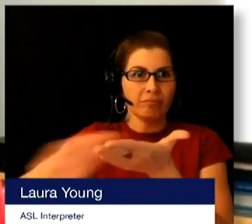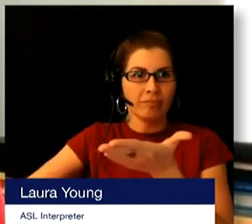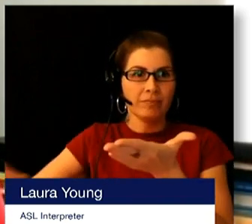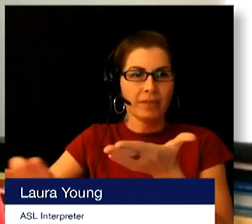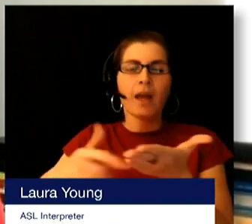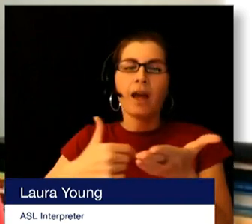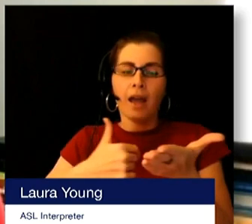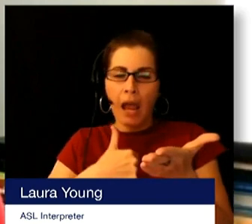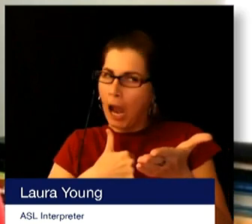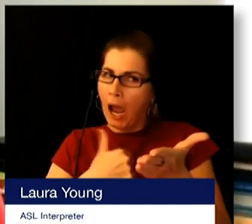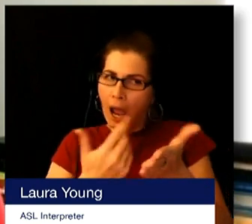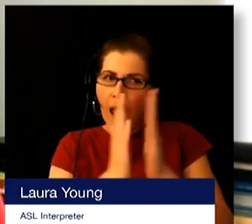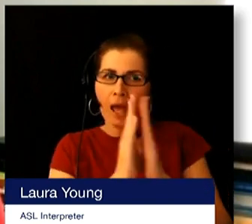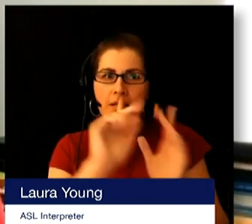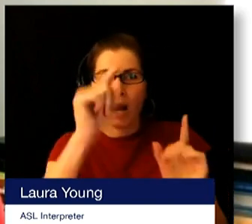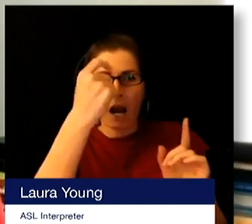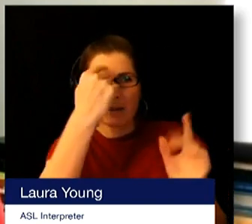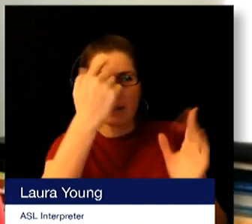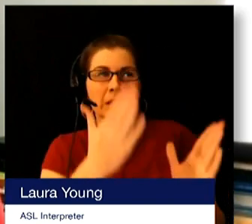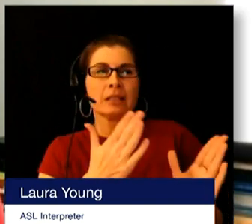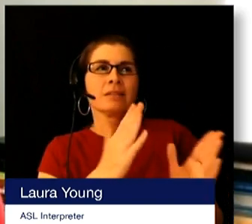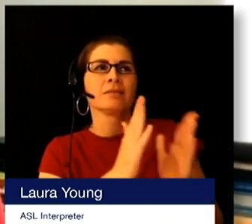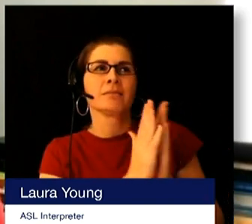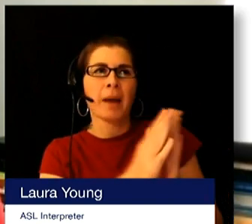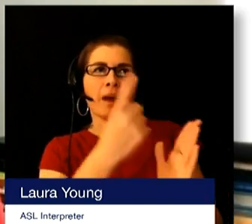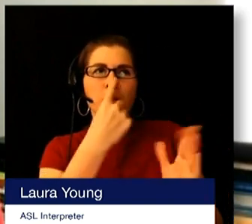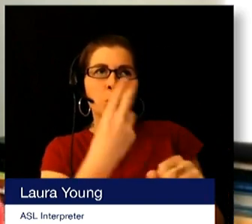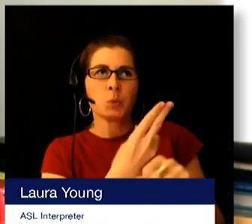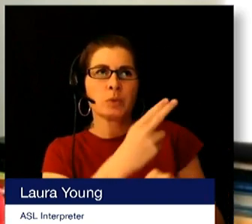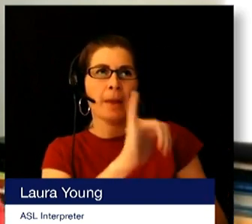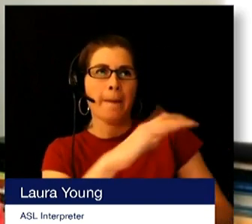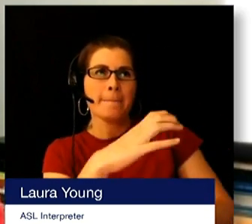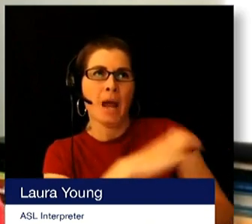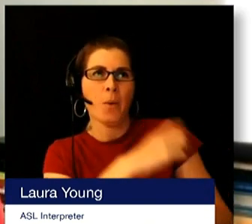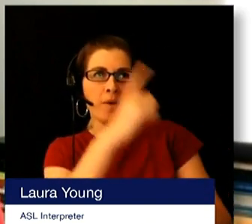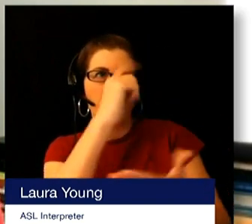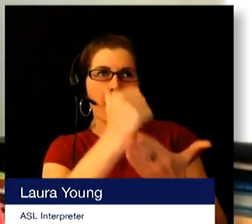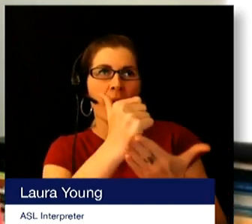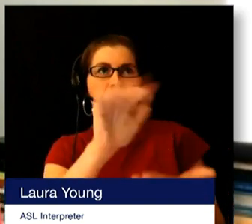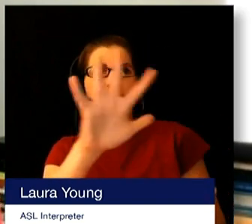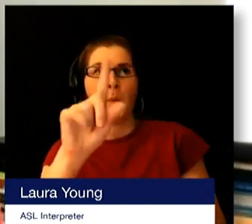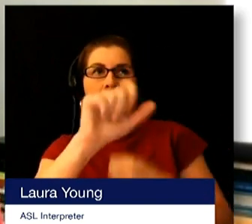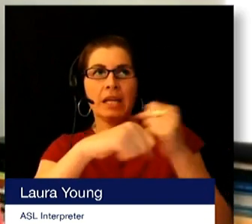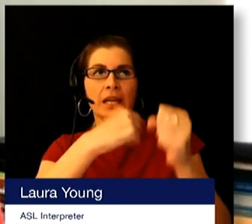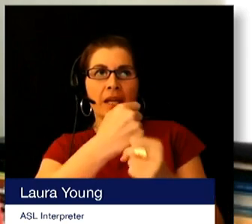asking for the governor to use his clemency power to reduce my sentence of 51 years